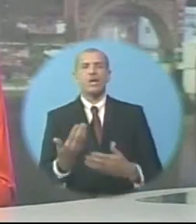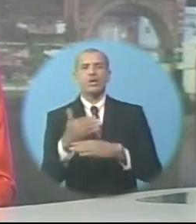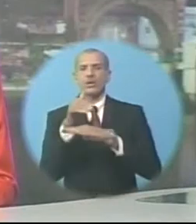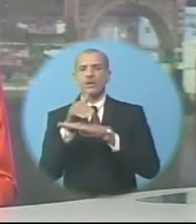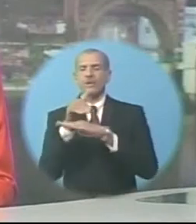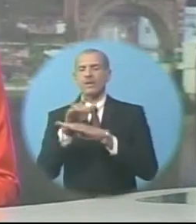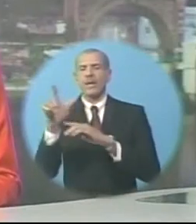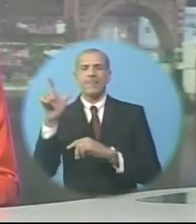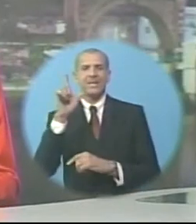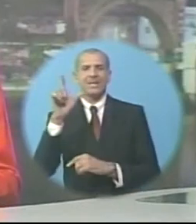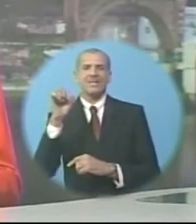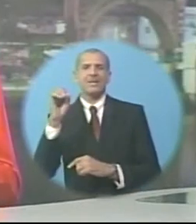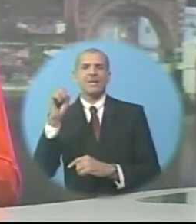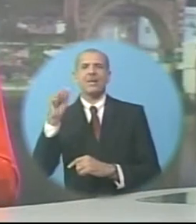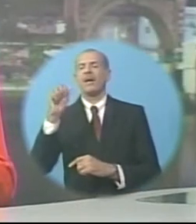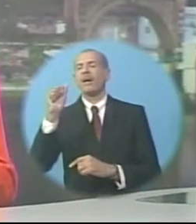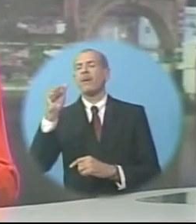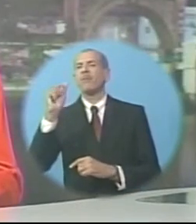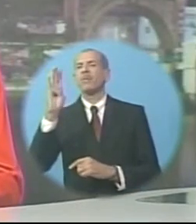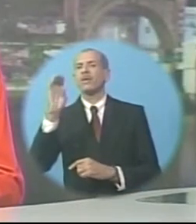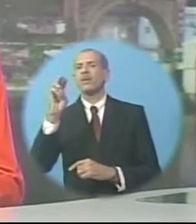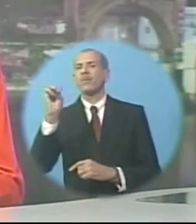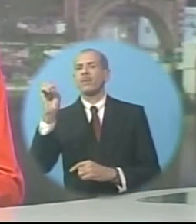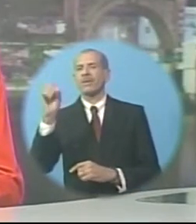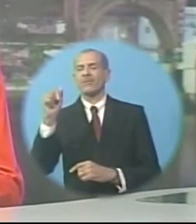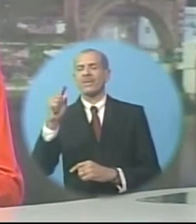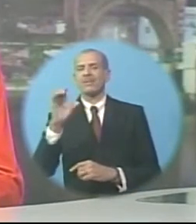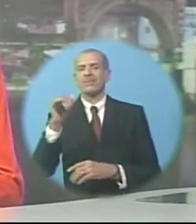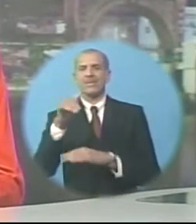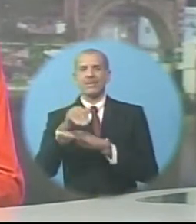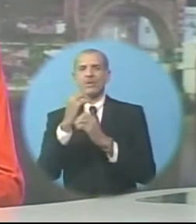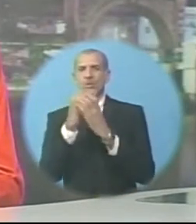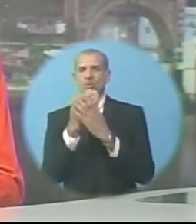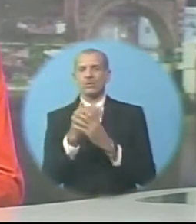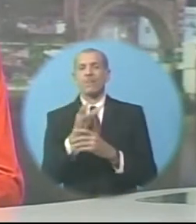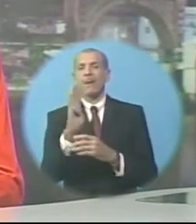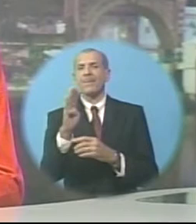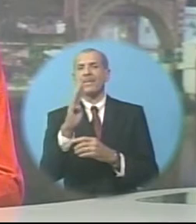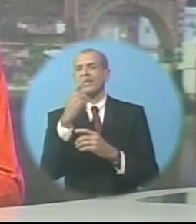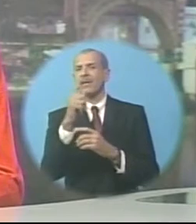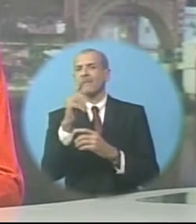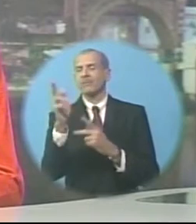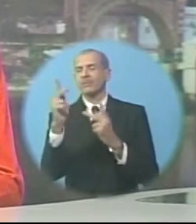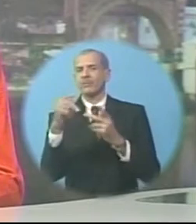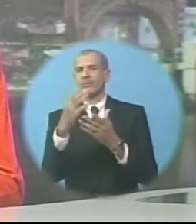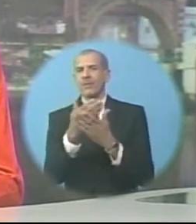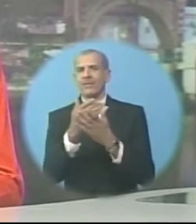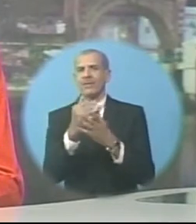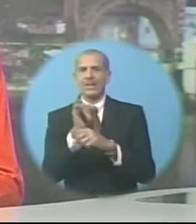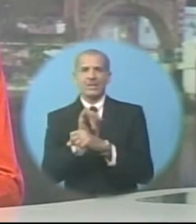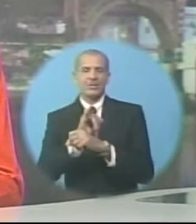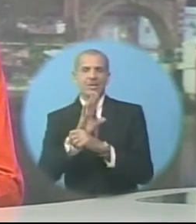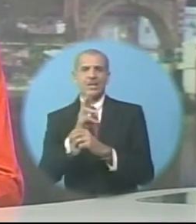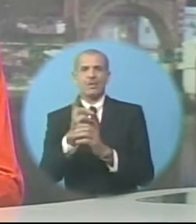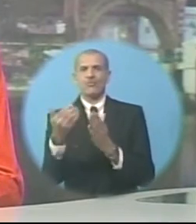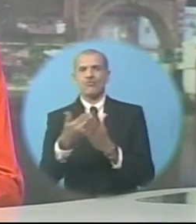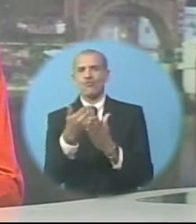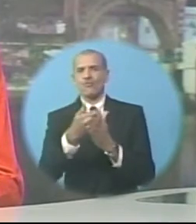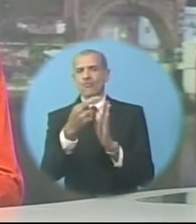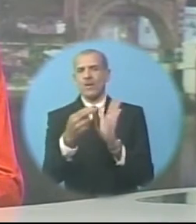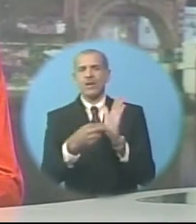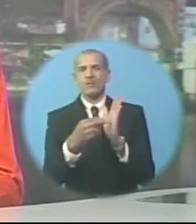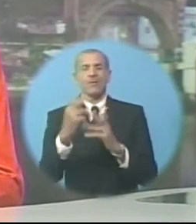Very good evening to you. I'm Lisa Broom with the CBC Evening News. Barbados' tourism industry is setting new records for